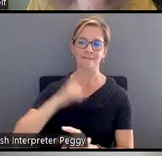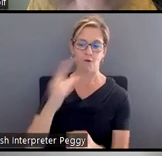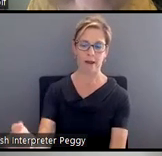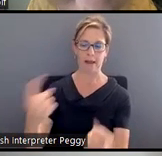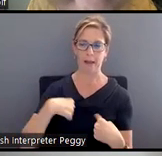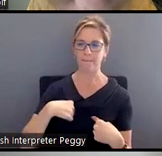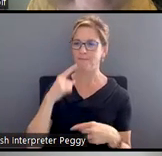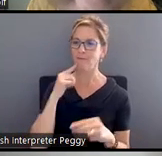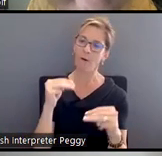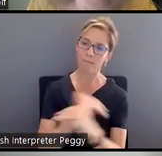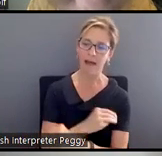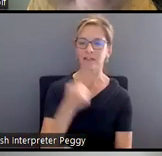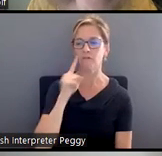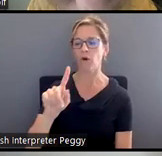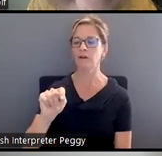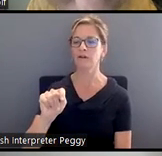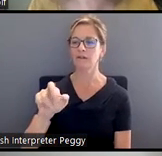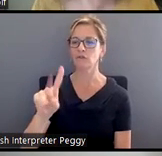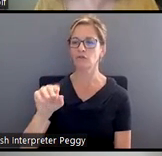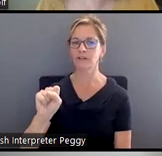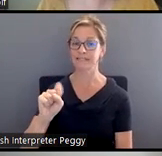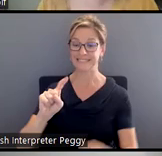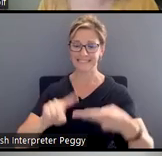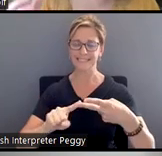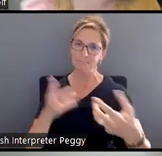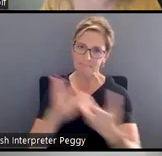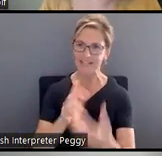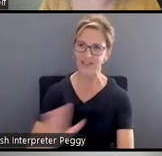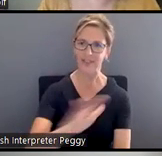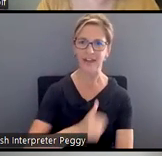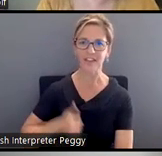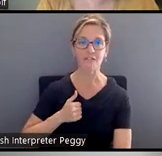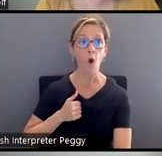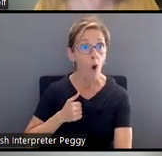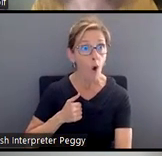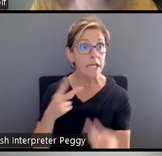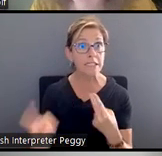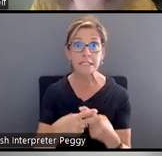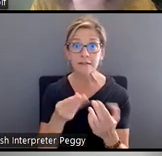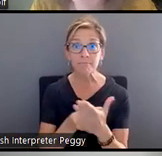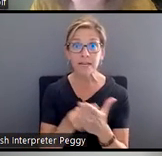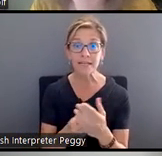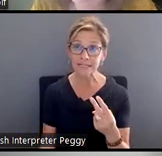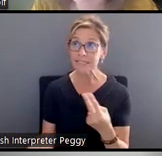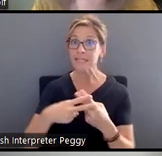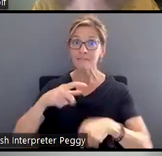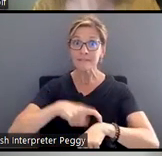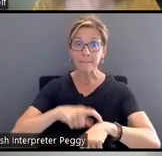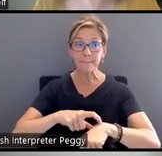That's far more relevant. Yeah, I love it. It just adds that bit of, wow, they can save time and